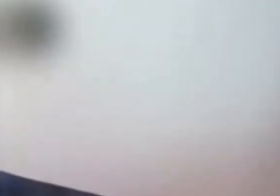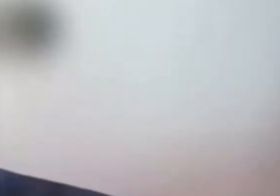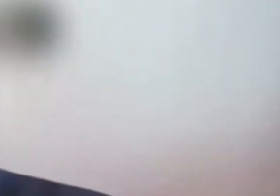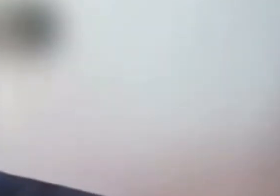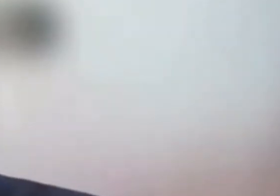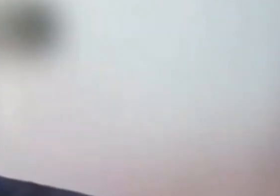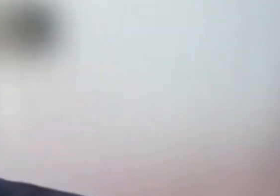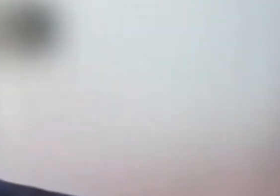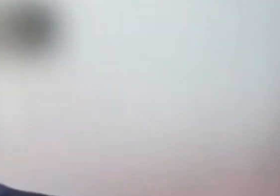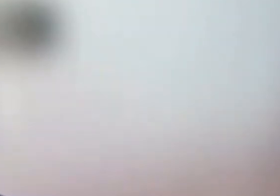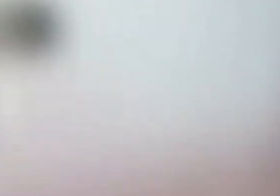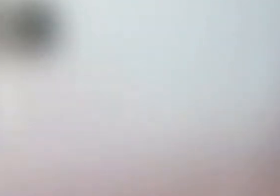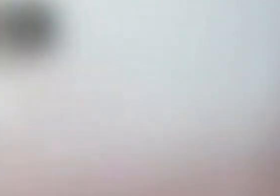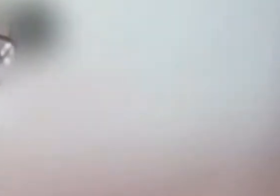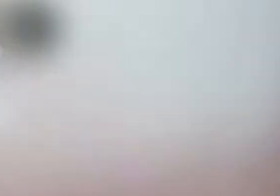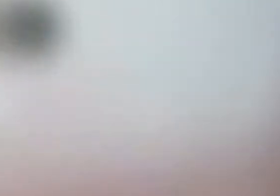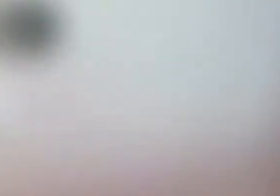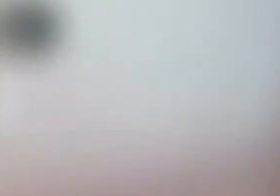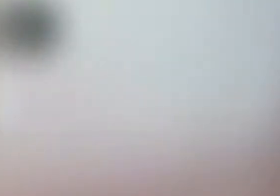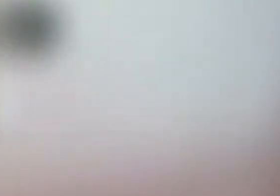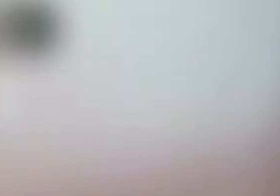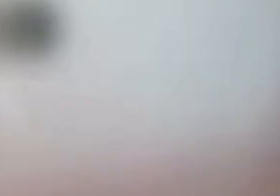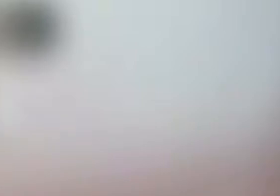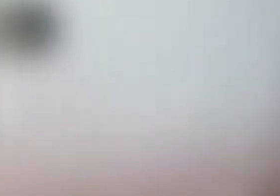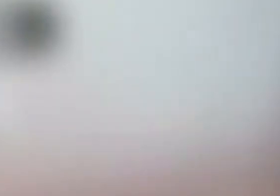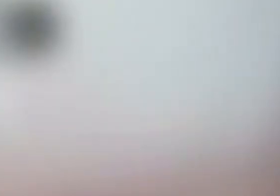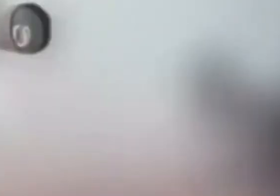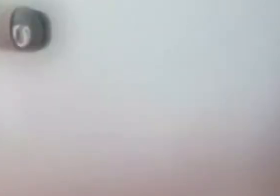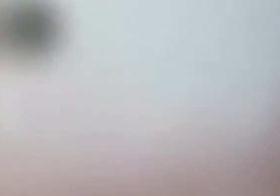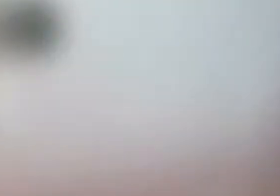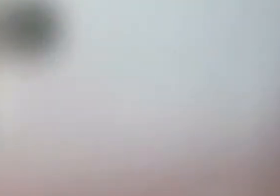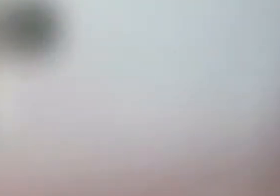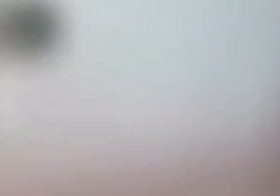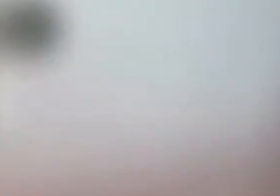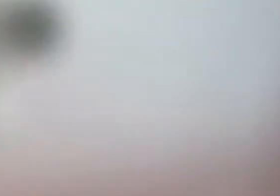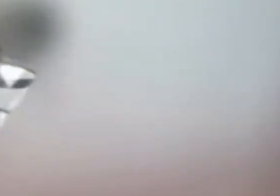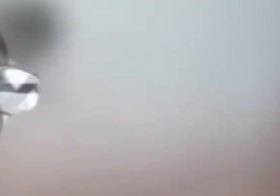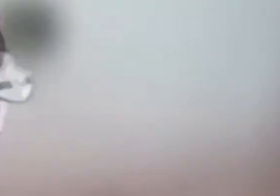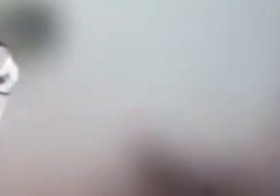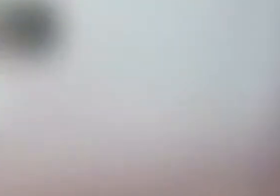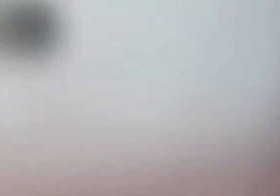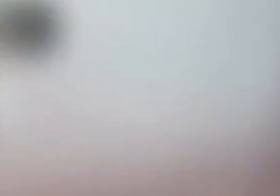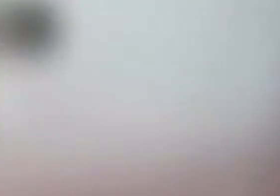on the last day that they were at work, but the exposure may have been from the time they were